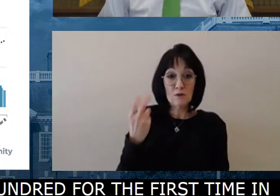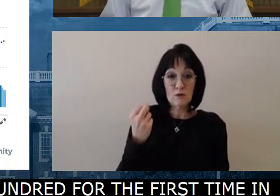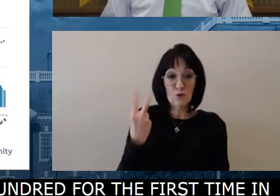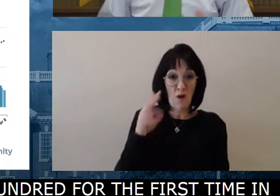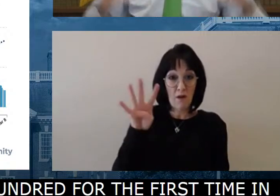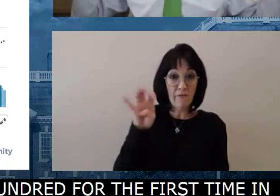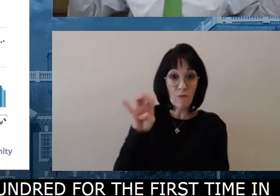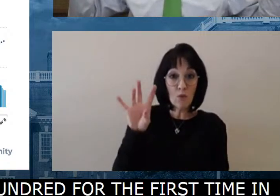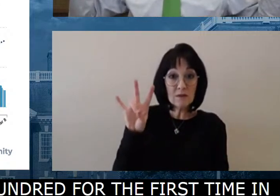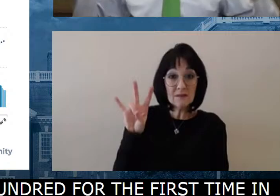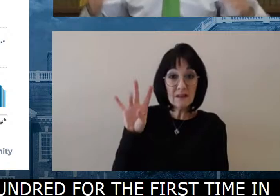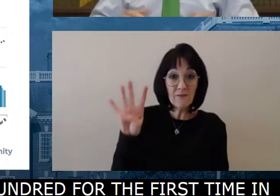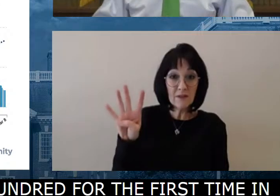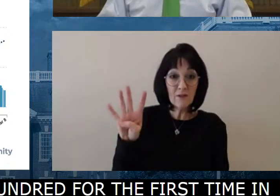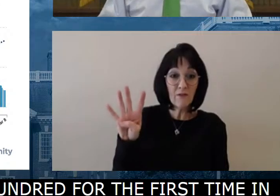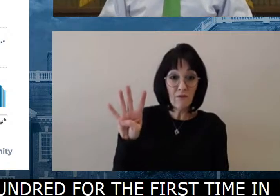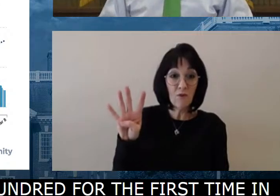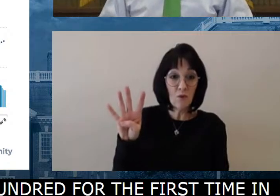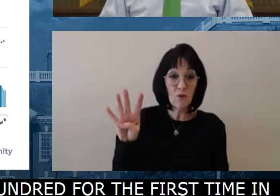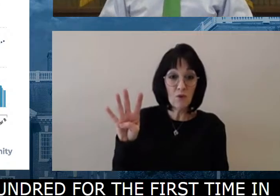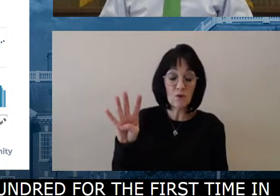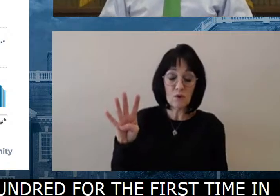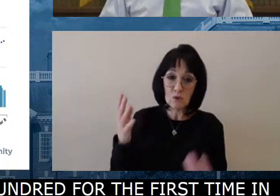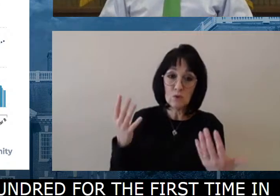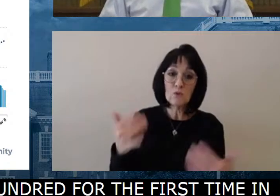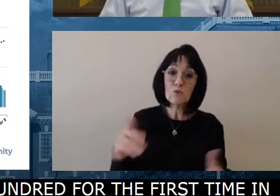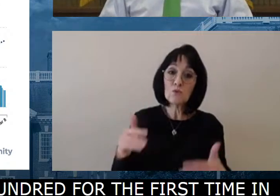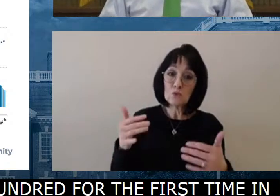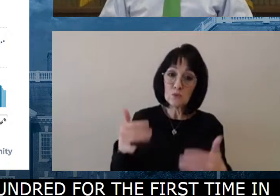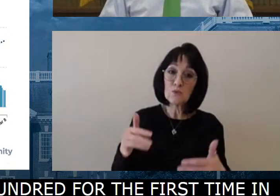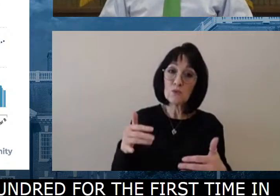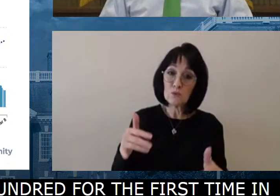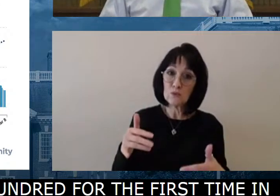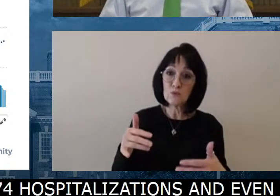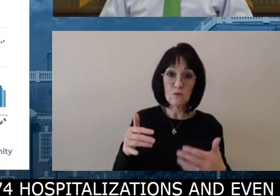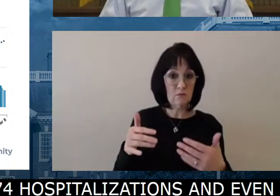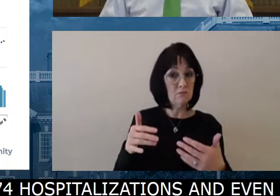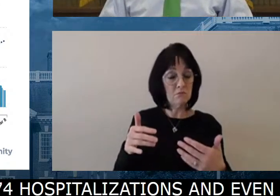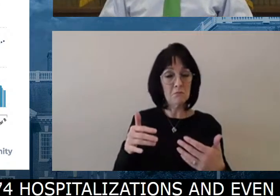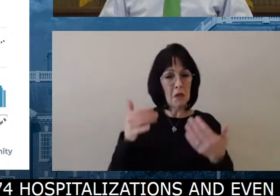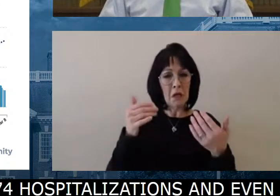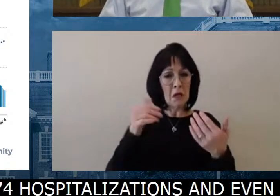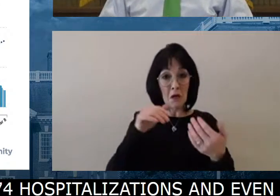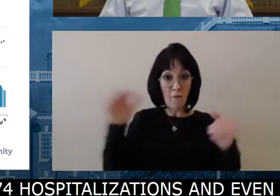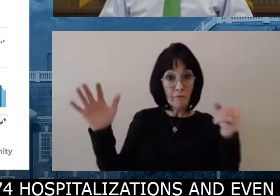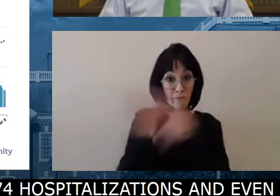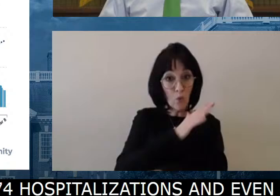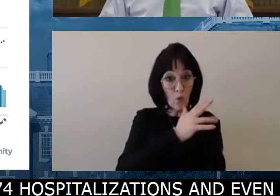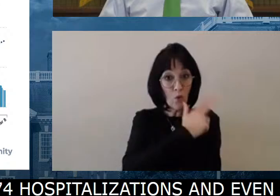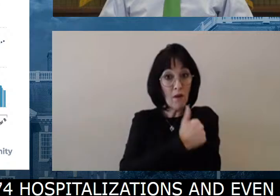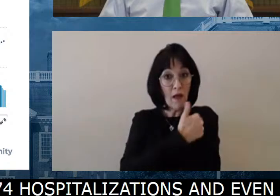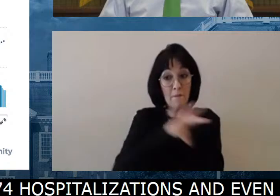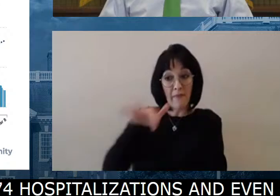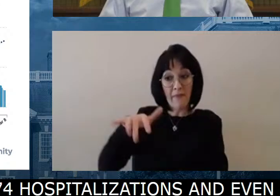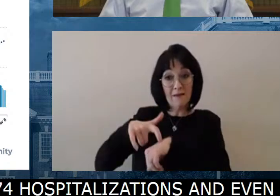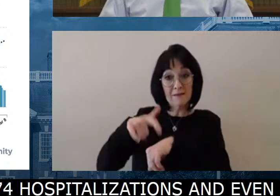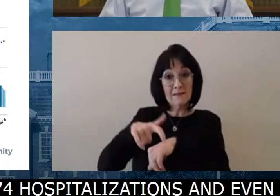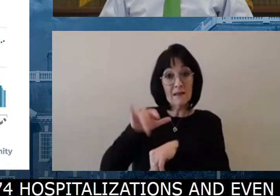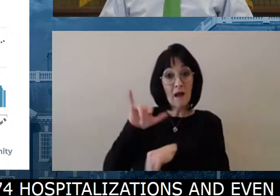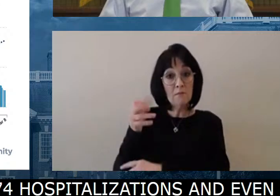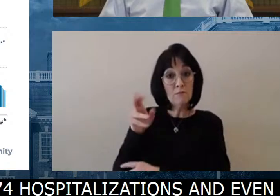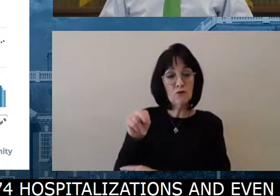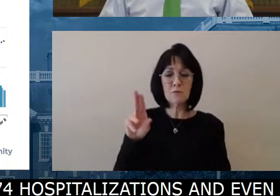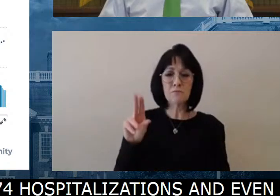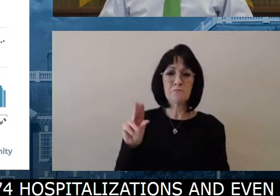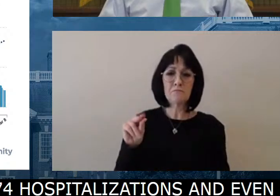level, we still had some headroom to enable a space for patients that might need hospitalizations. We've